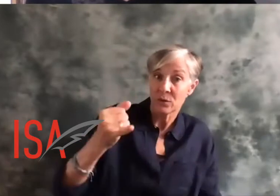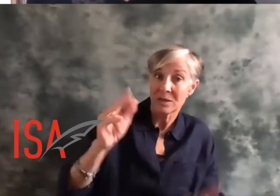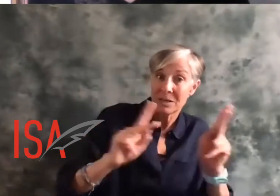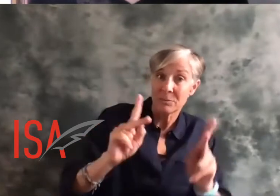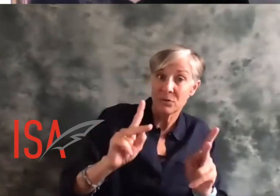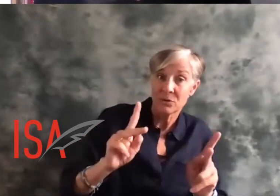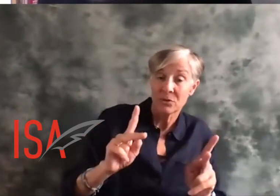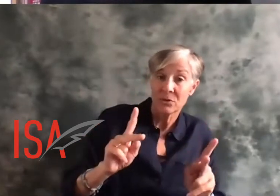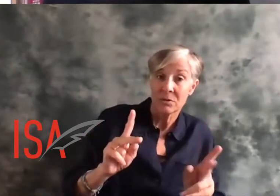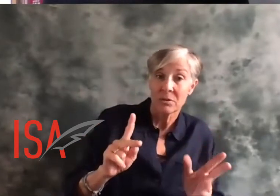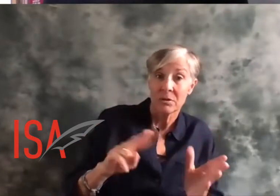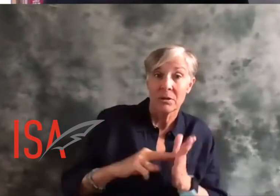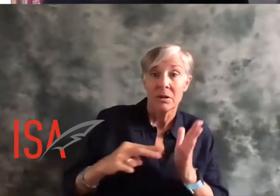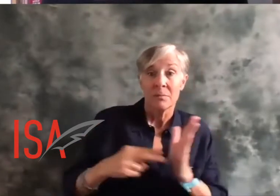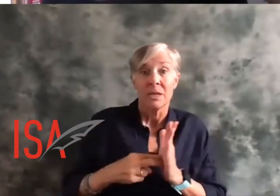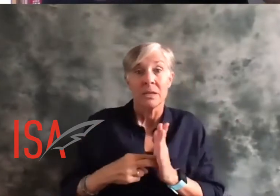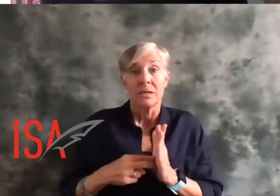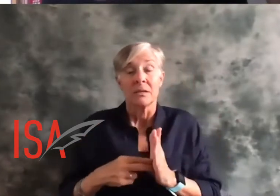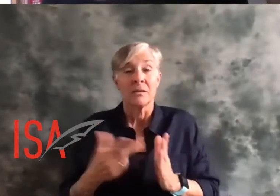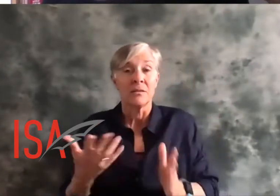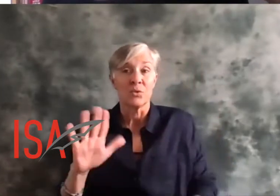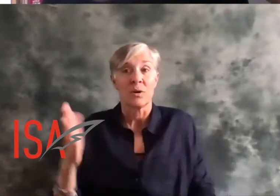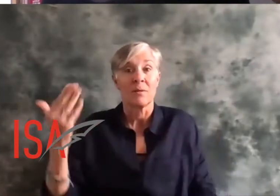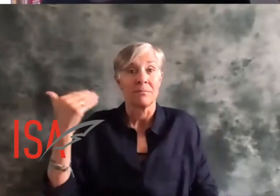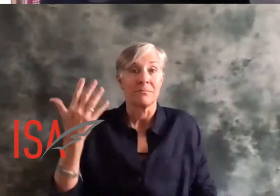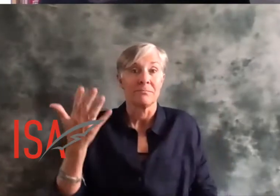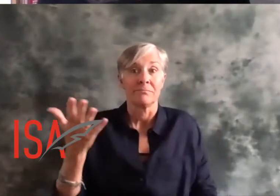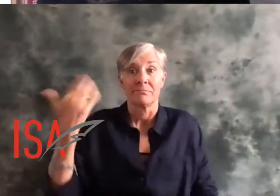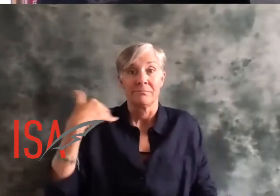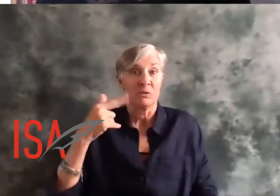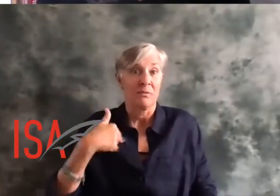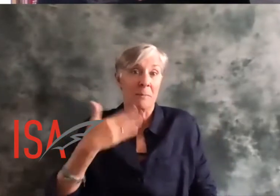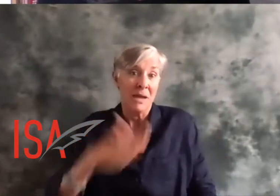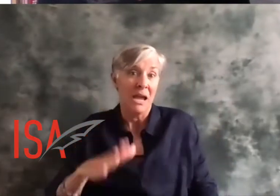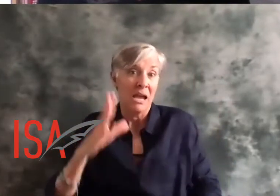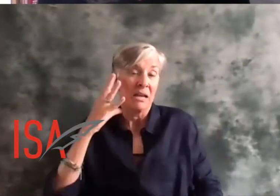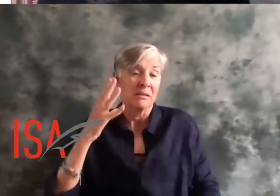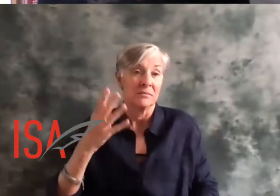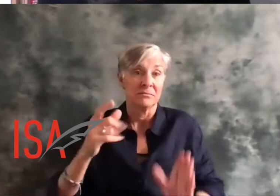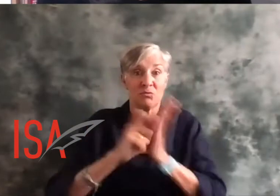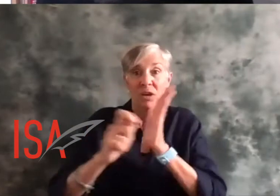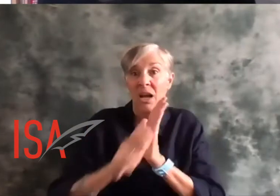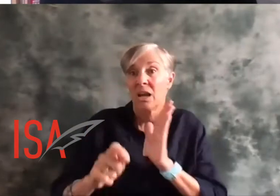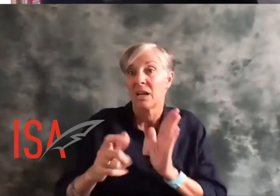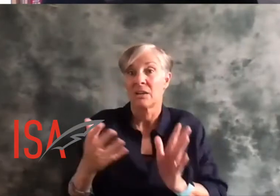that you automatically have a pass. If you are a writer who